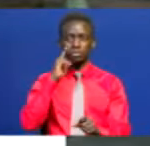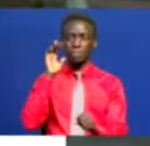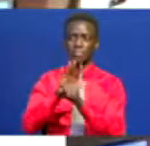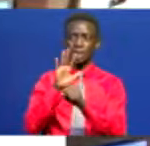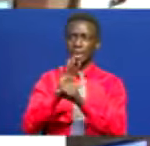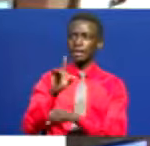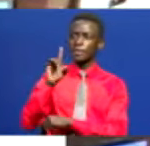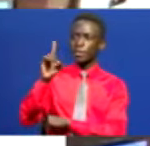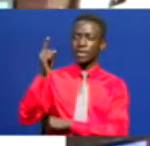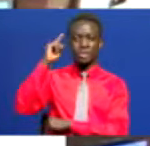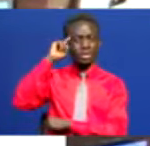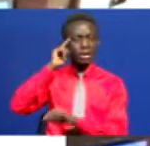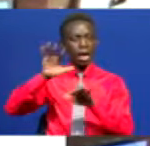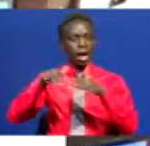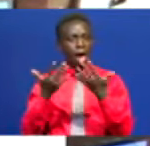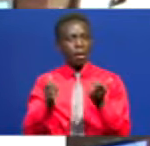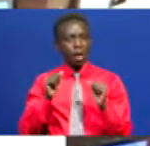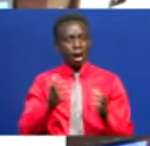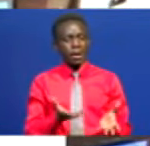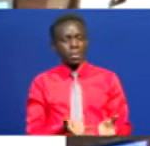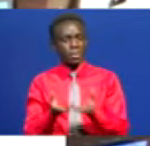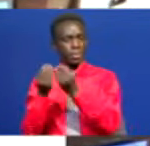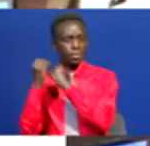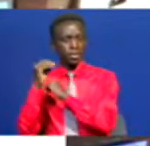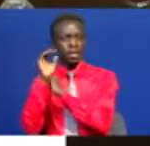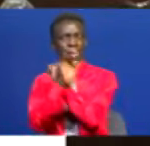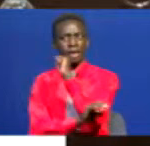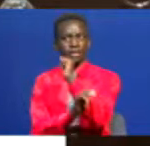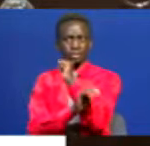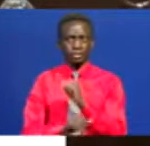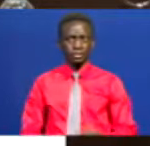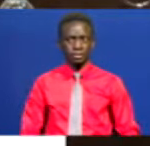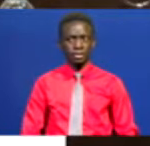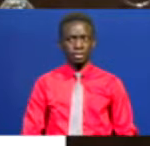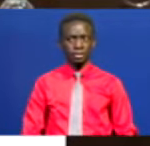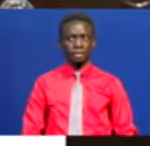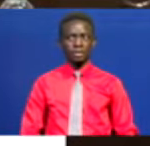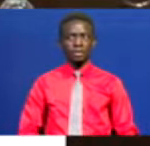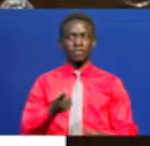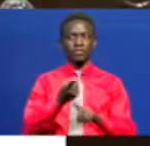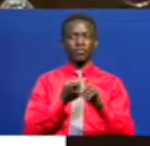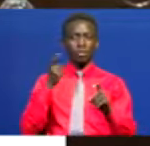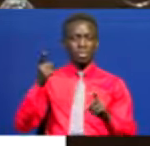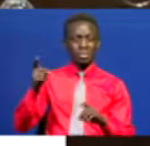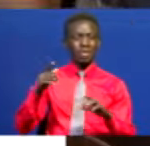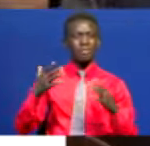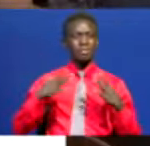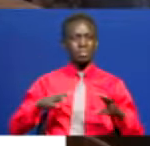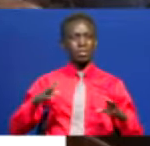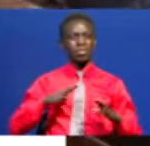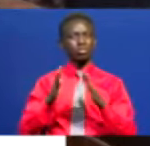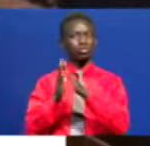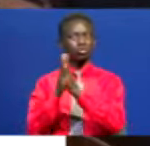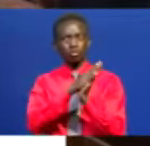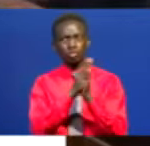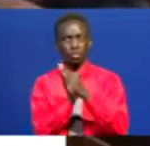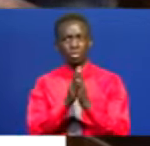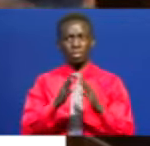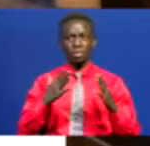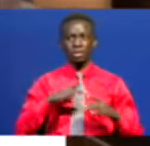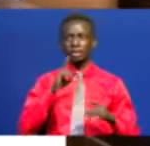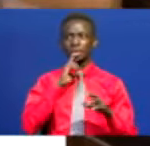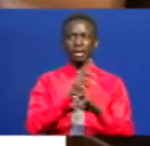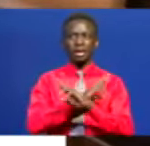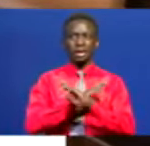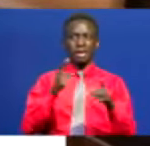citizens is thinking of leaving the country, according to a poll. Among the crowds blowing horns and waving Israeli flags on